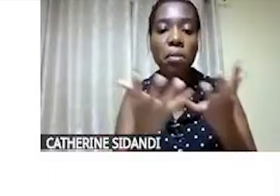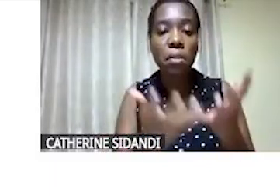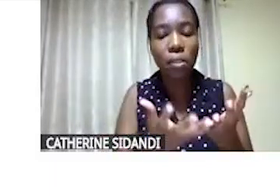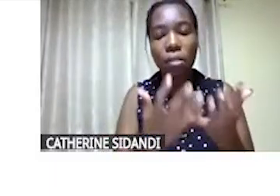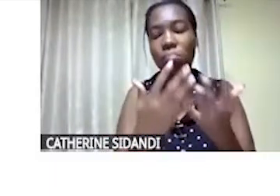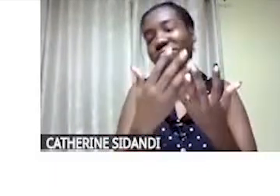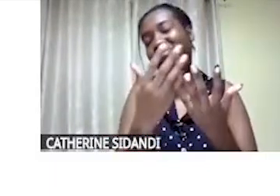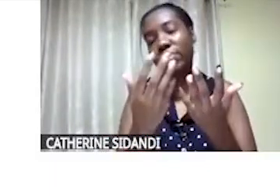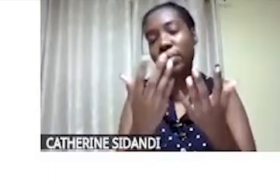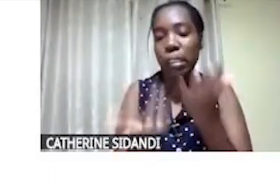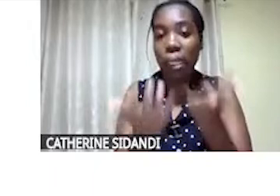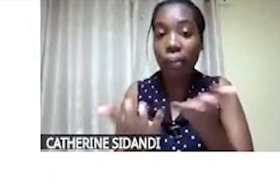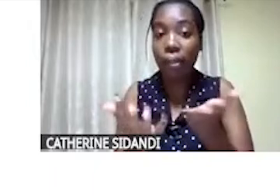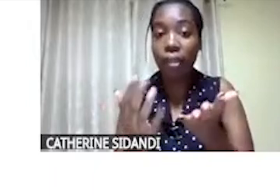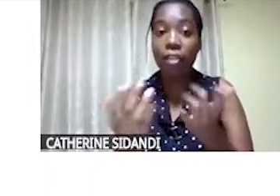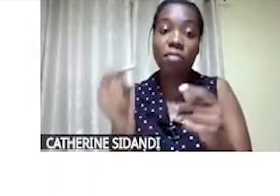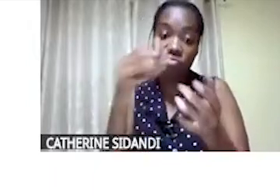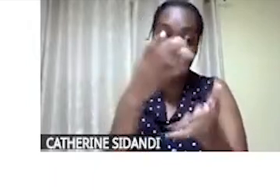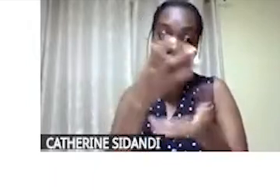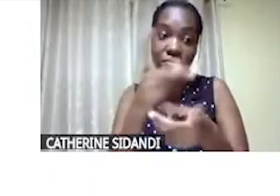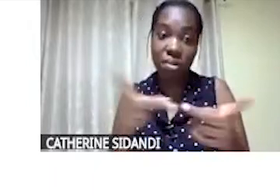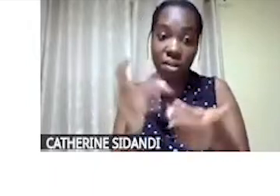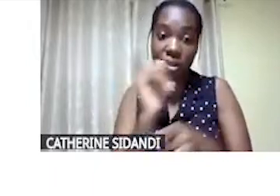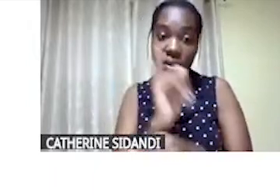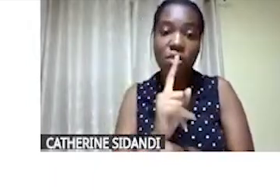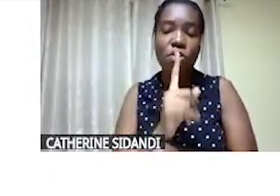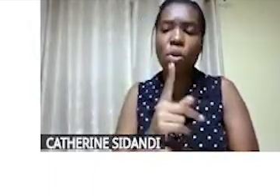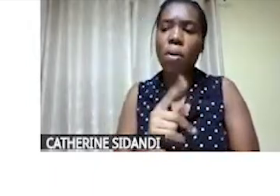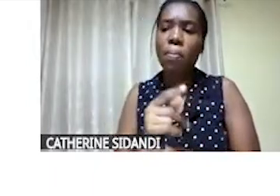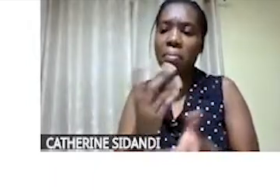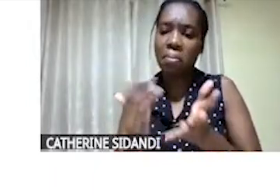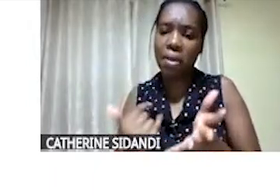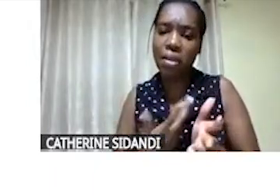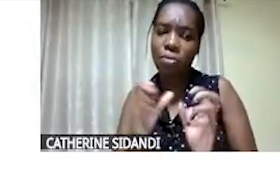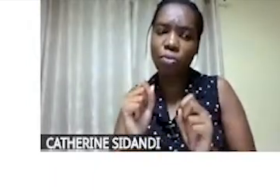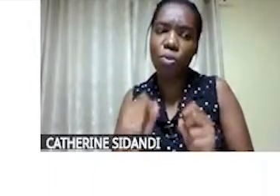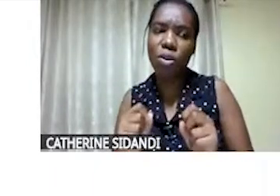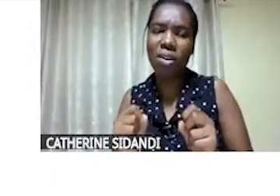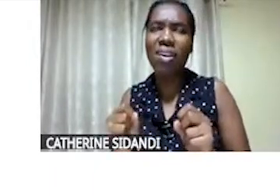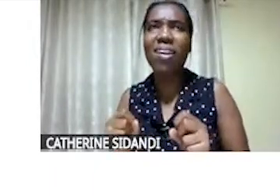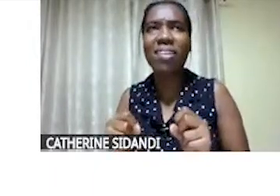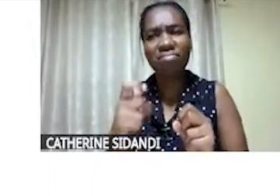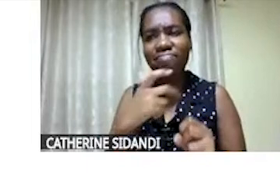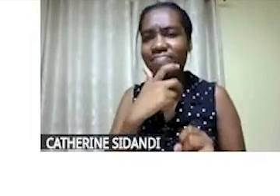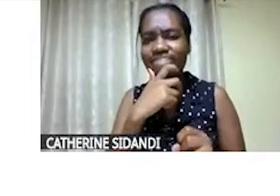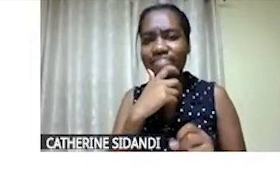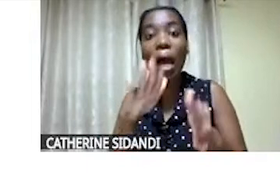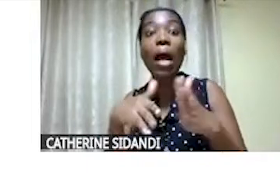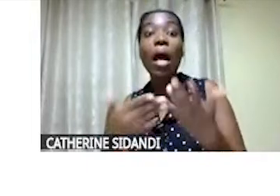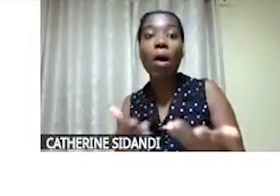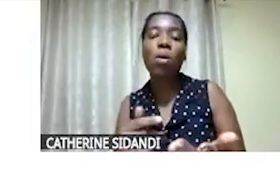the supply chains, the only way we can win our how is with technology. So